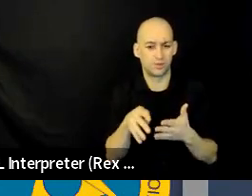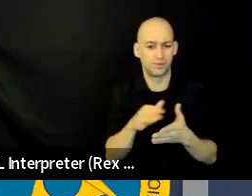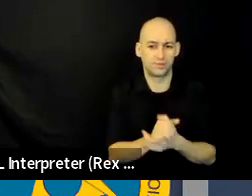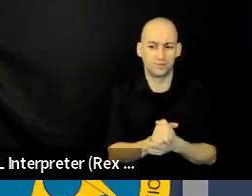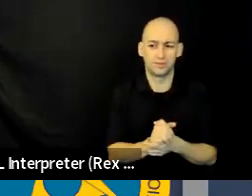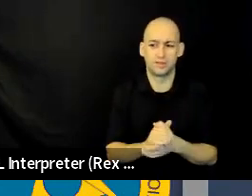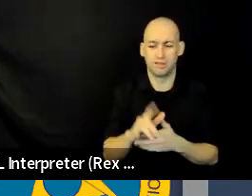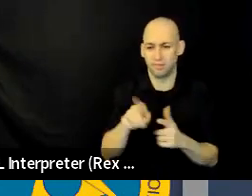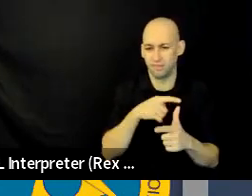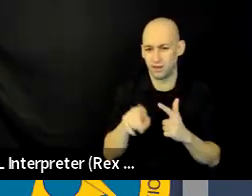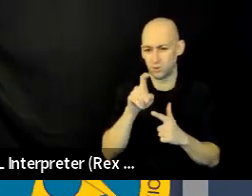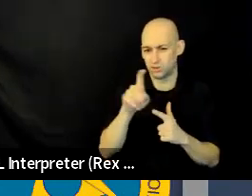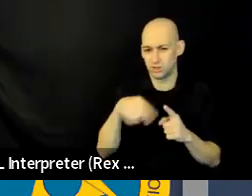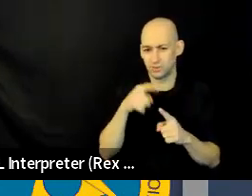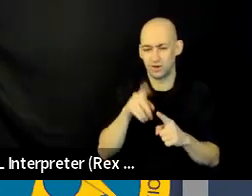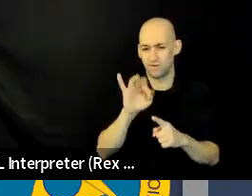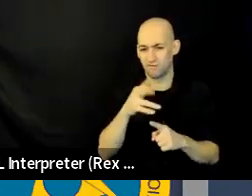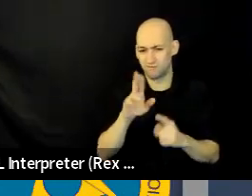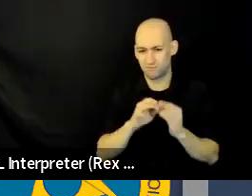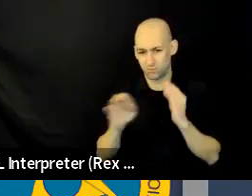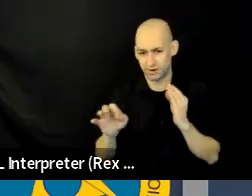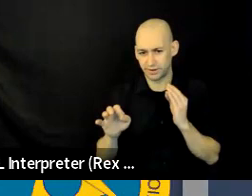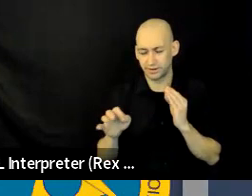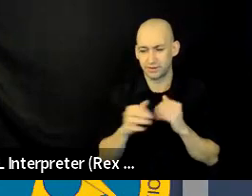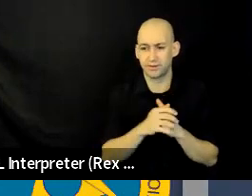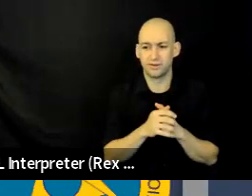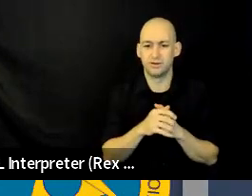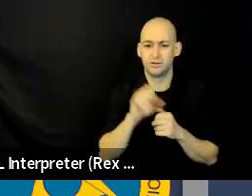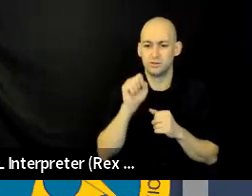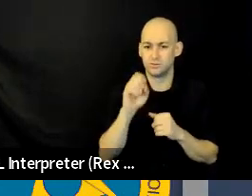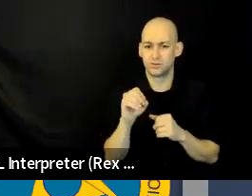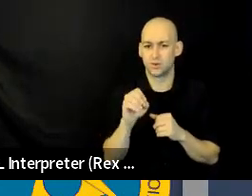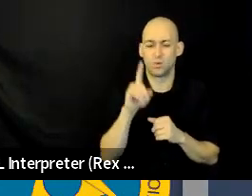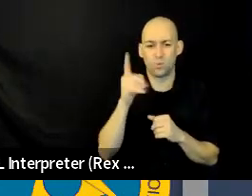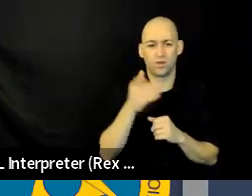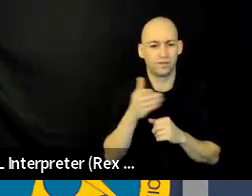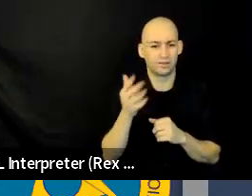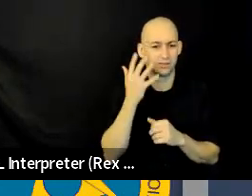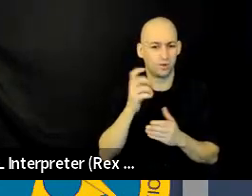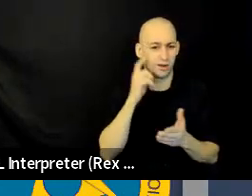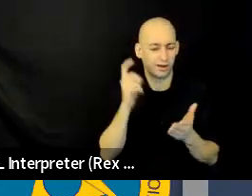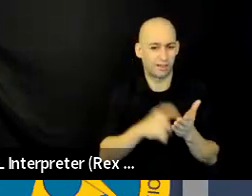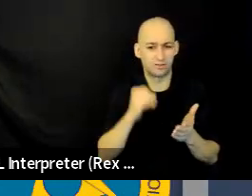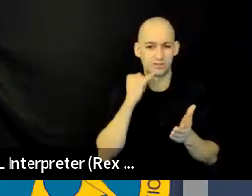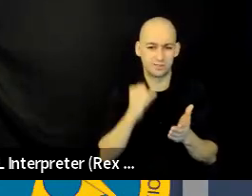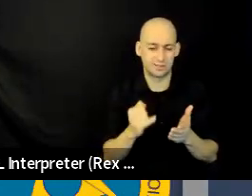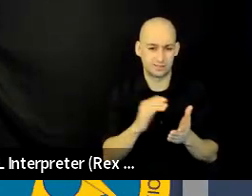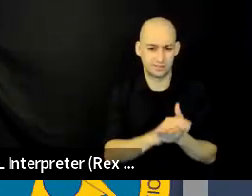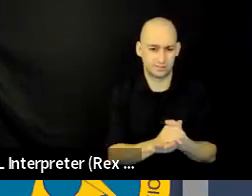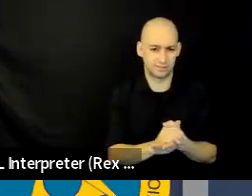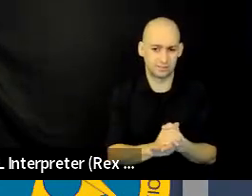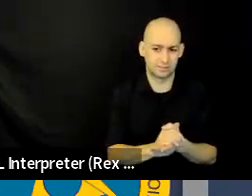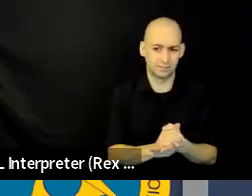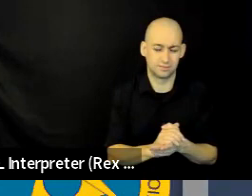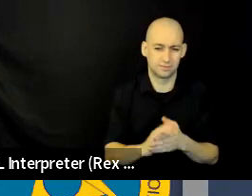you had a question about the freight piece. So one of the things I want to acknowledge is we